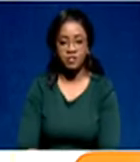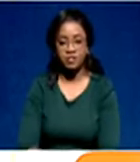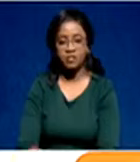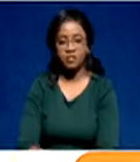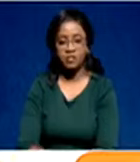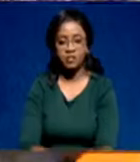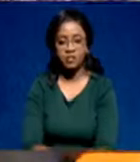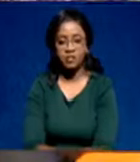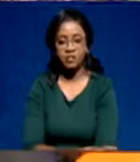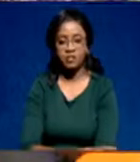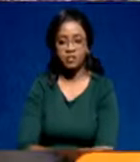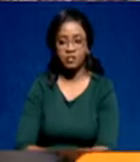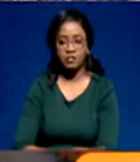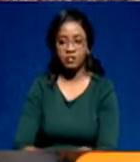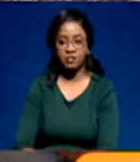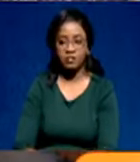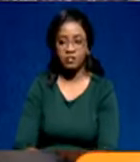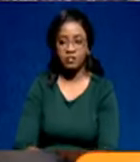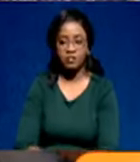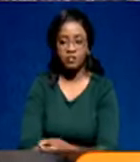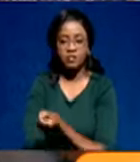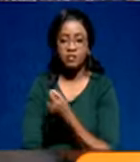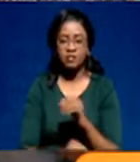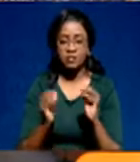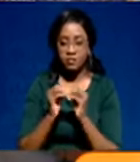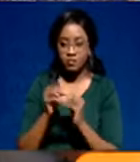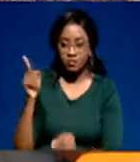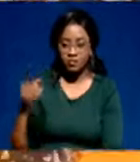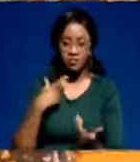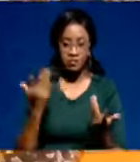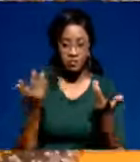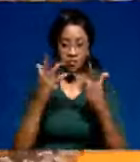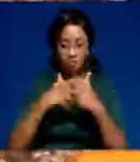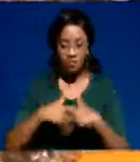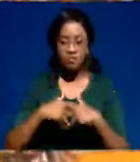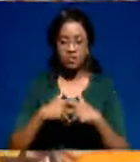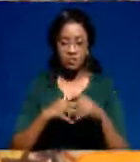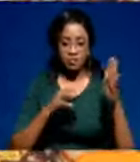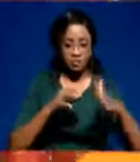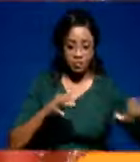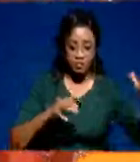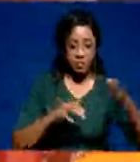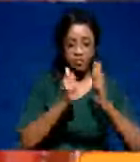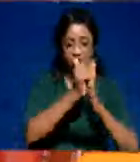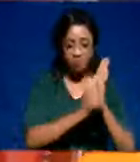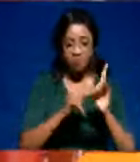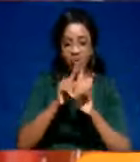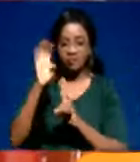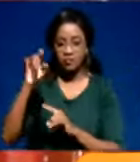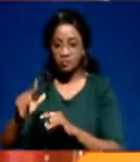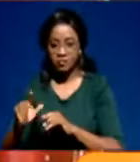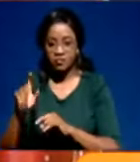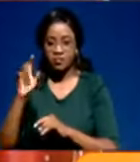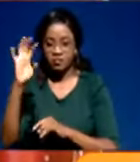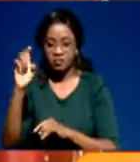next generation. In the meeting to align parliament and the executive agenda, President Ruto called for a more responsible